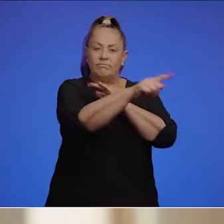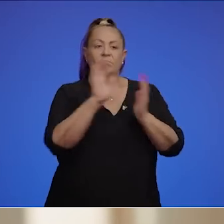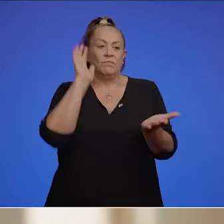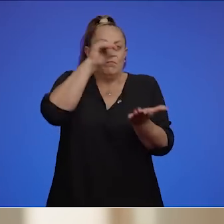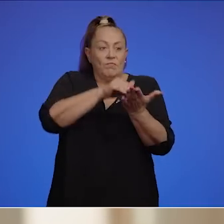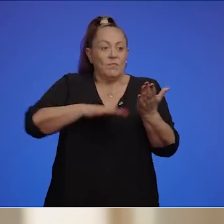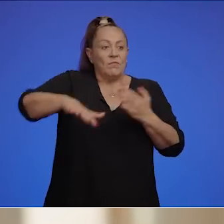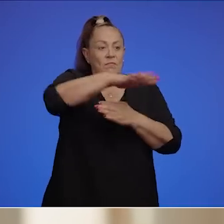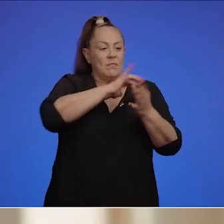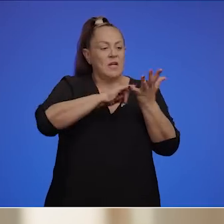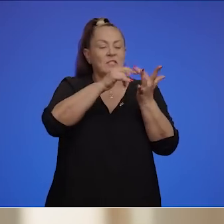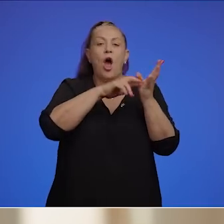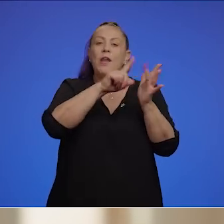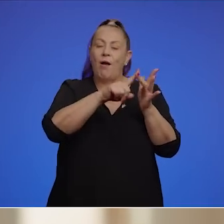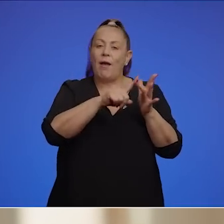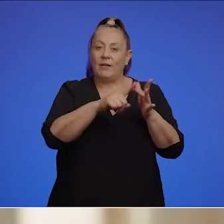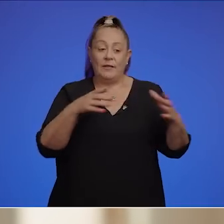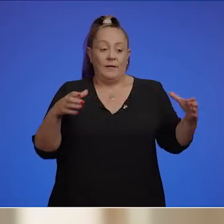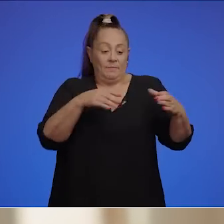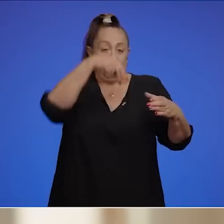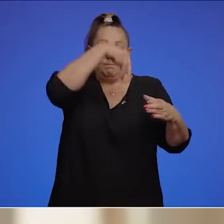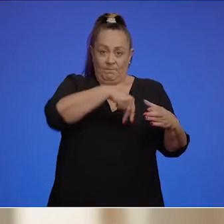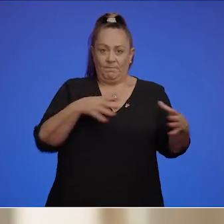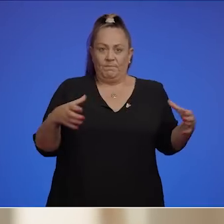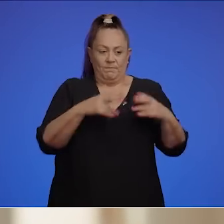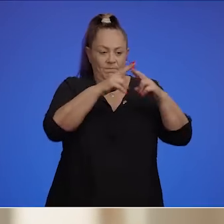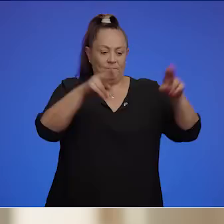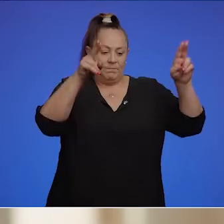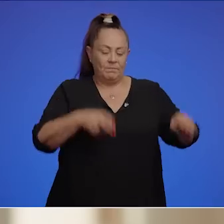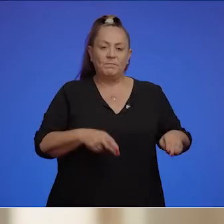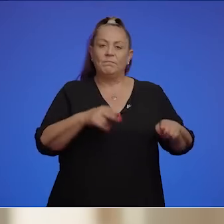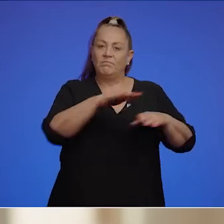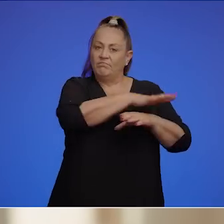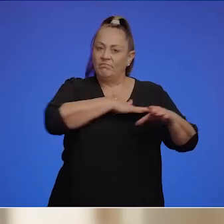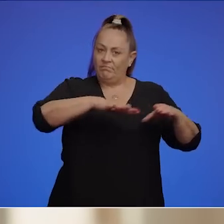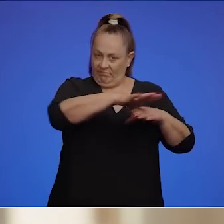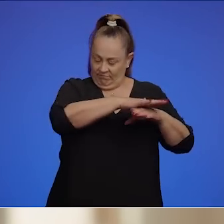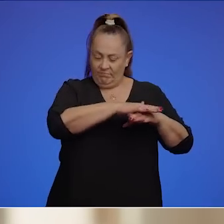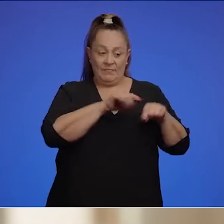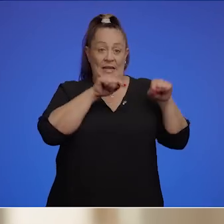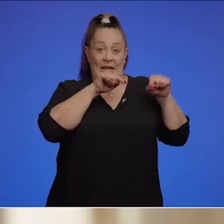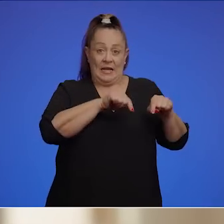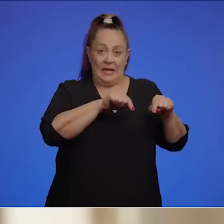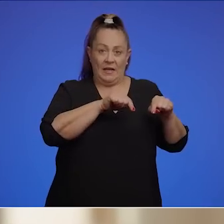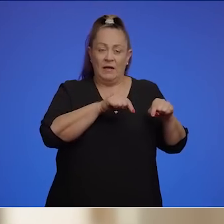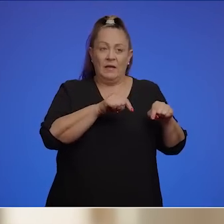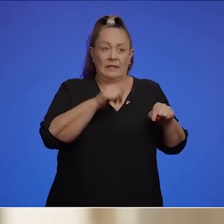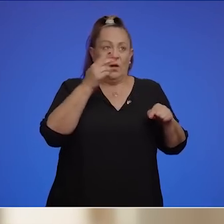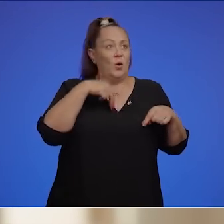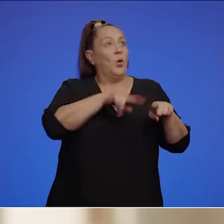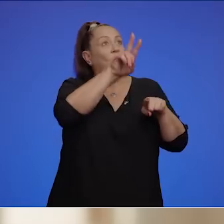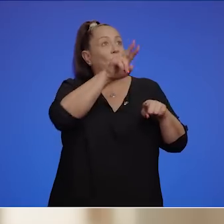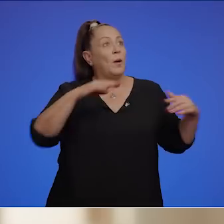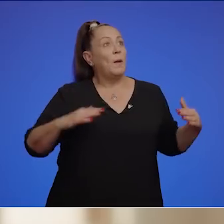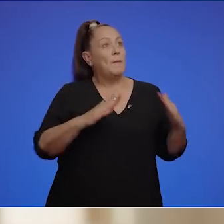the wilderness of Sinai, there in the wilderness they pitched their camp. There, facing the